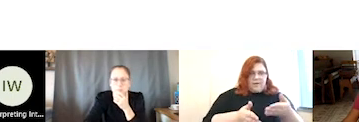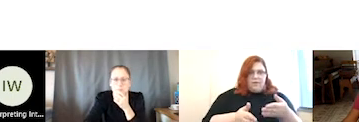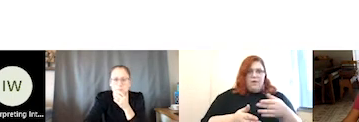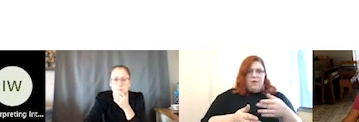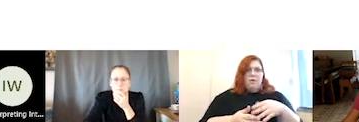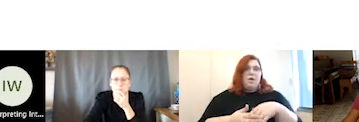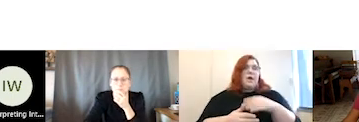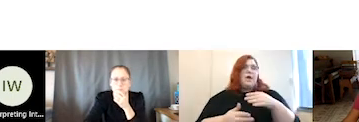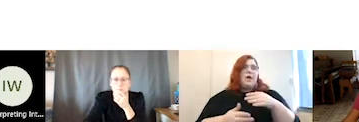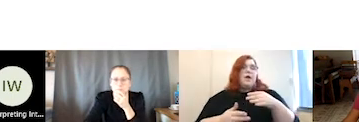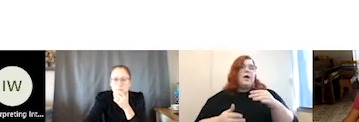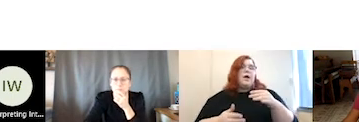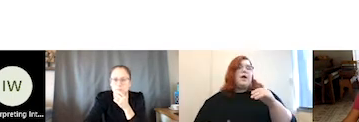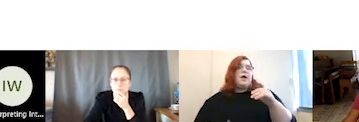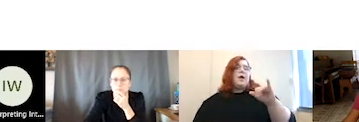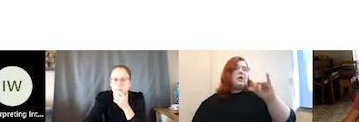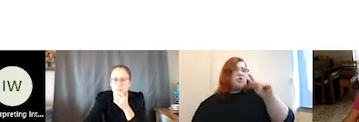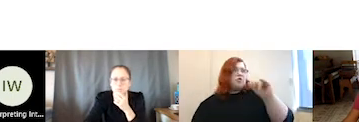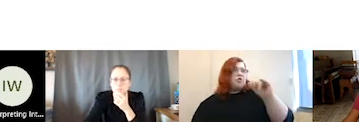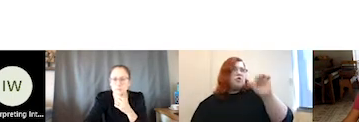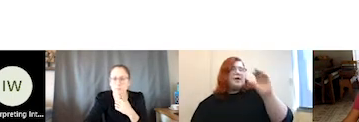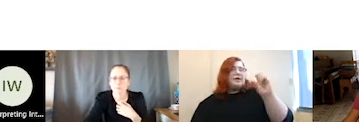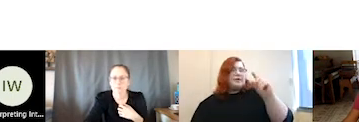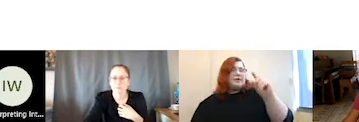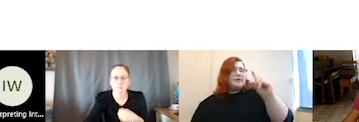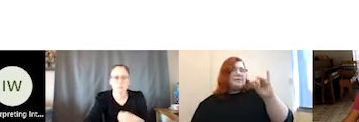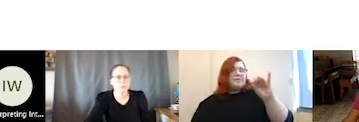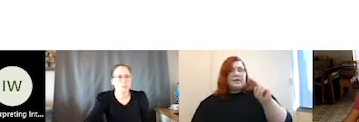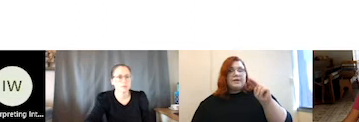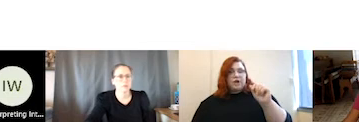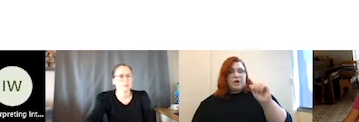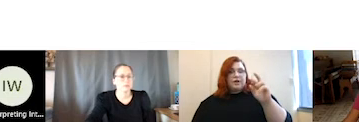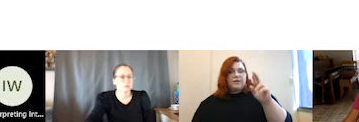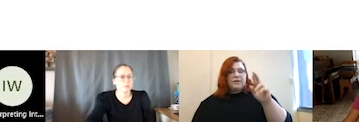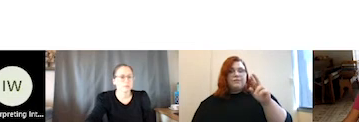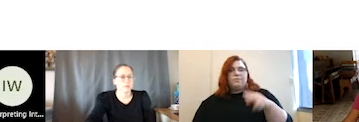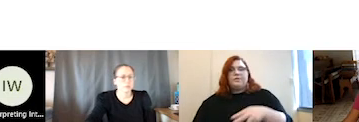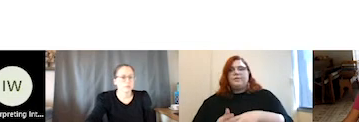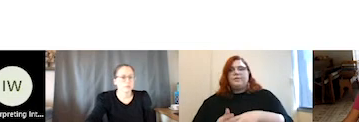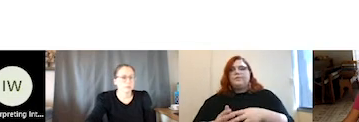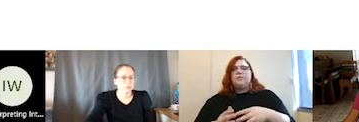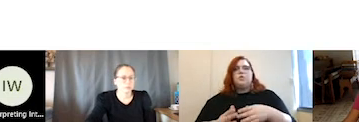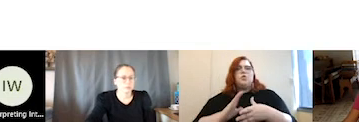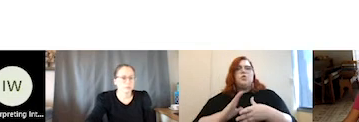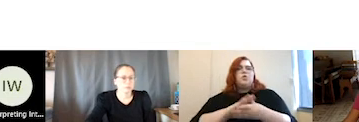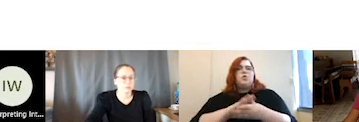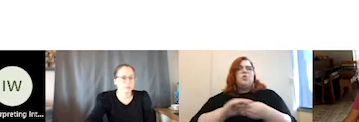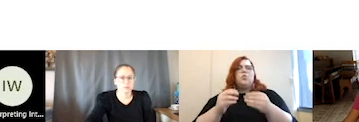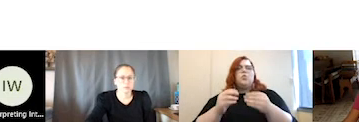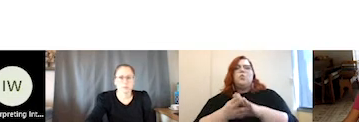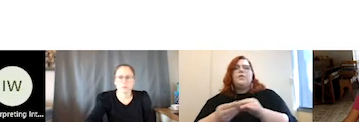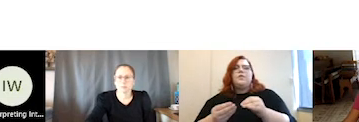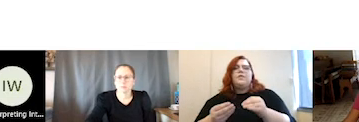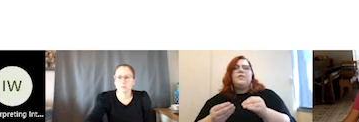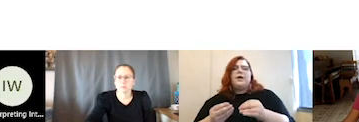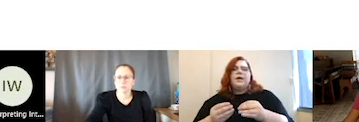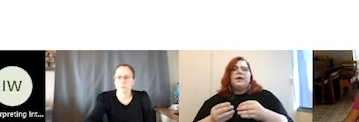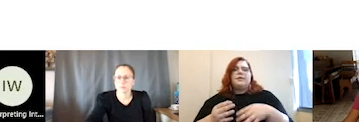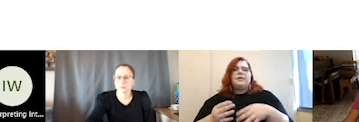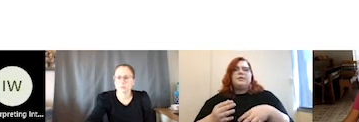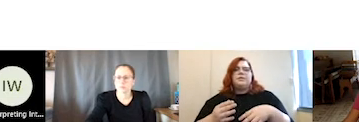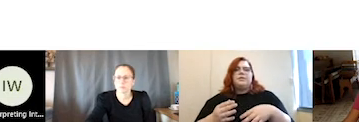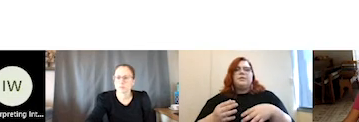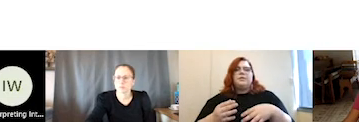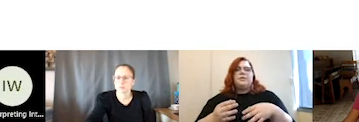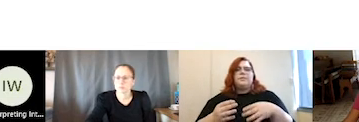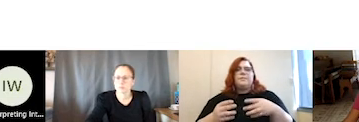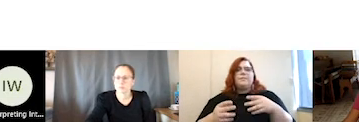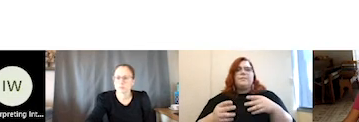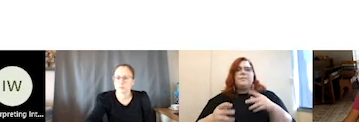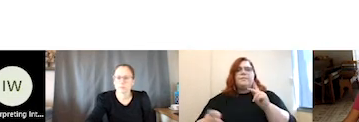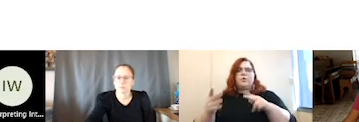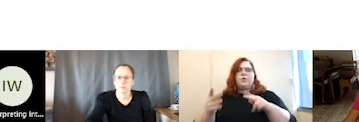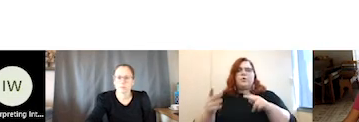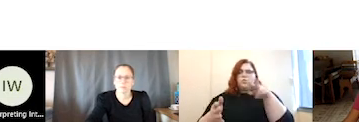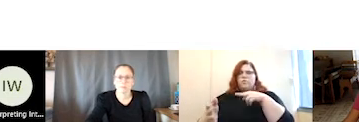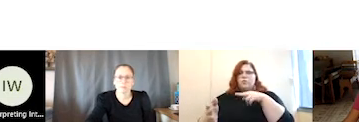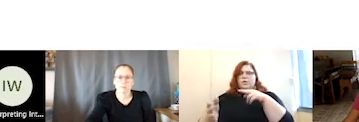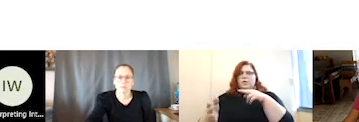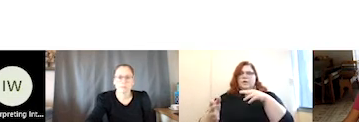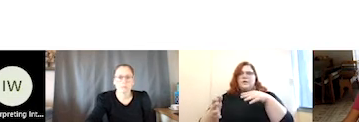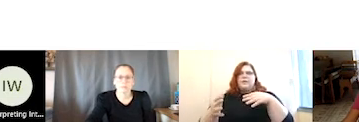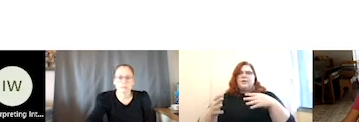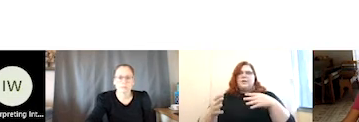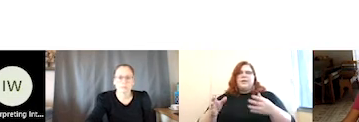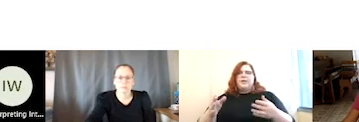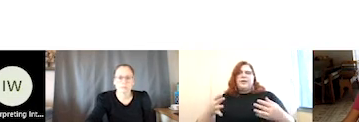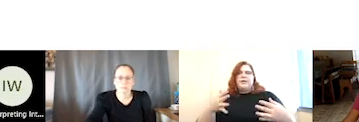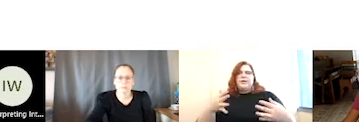or text-based, that allows the reader to interact with it, which is why we have here screenshots of what we call a